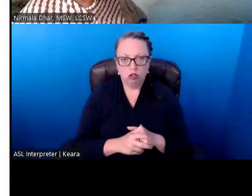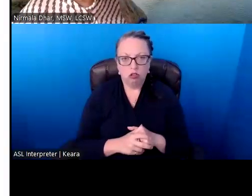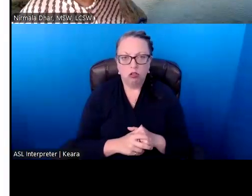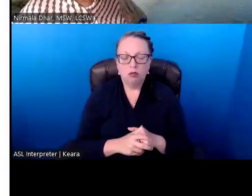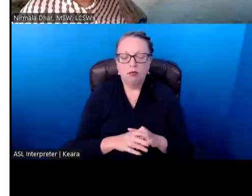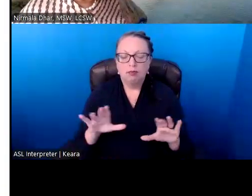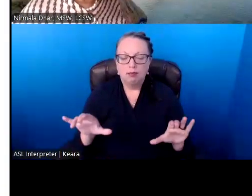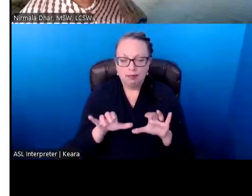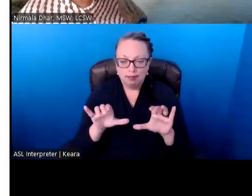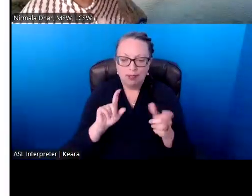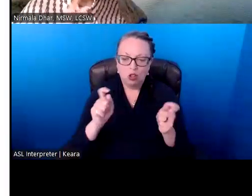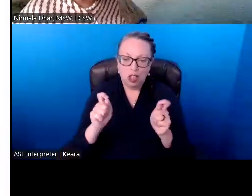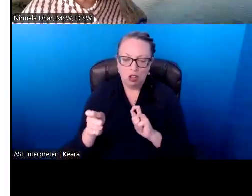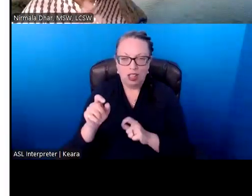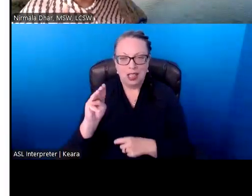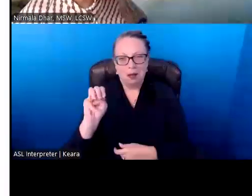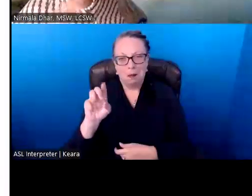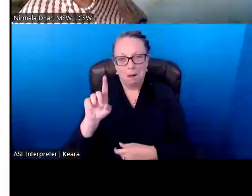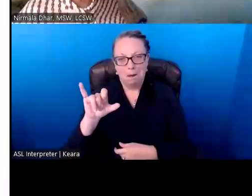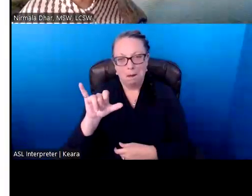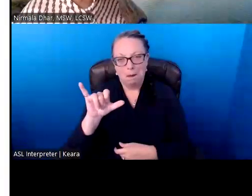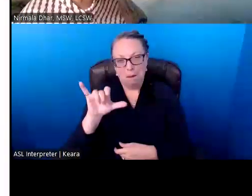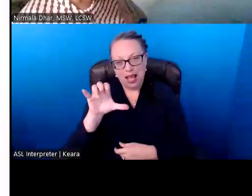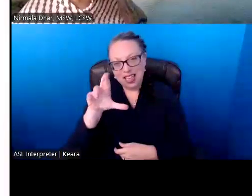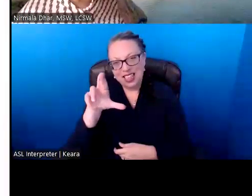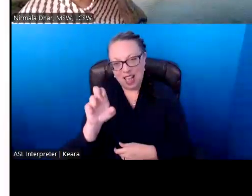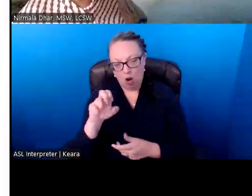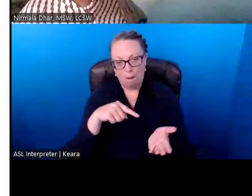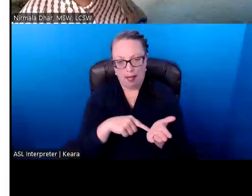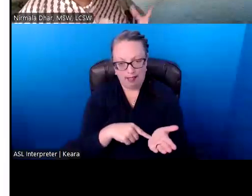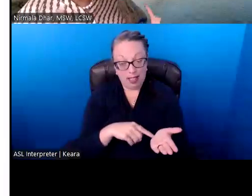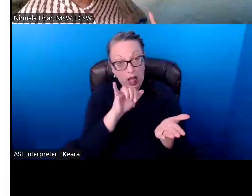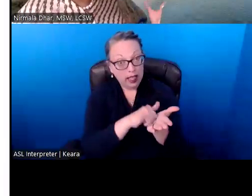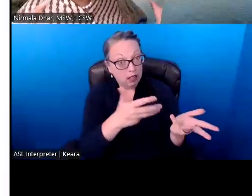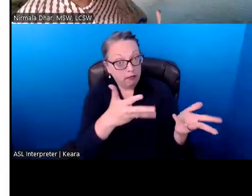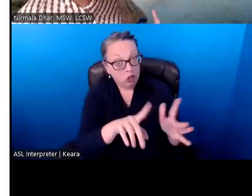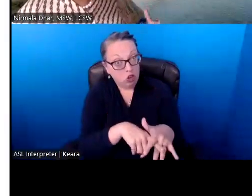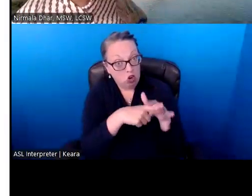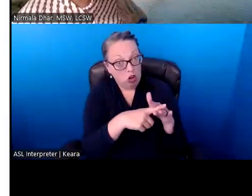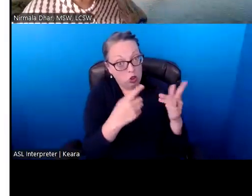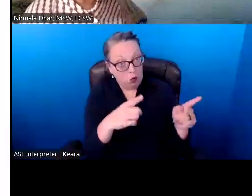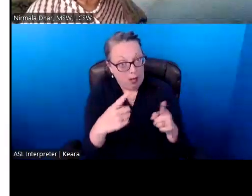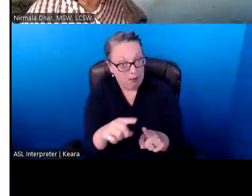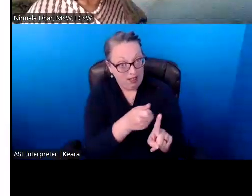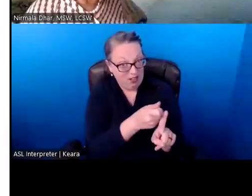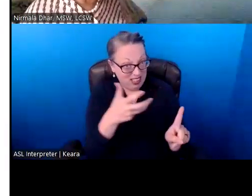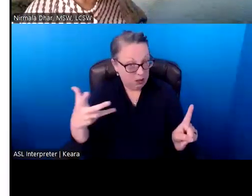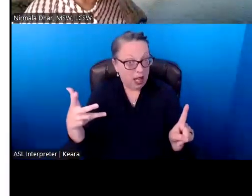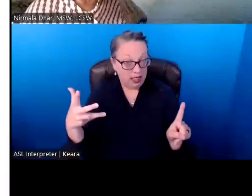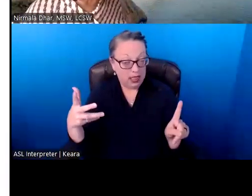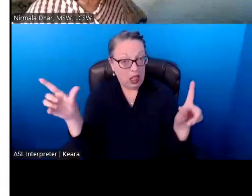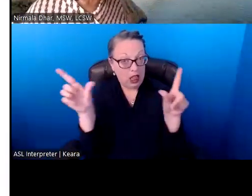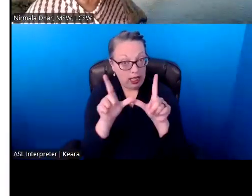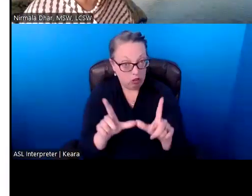reforming Medicare billing, which it's already underway. I told you about how they have expanded the